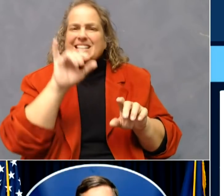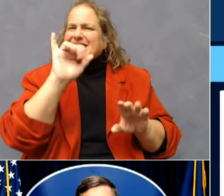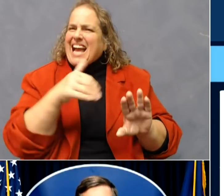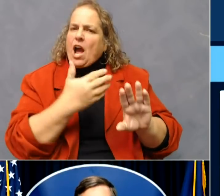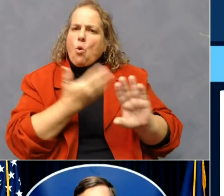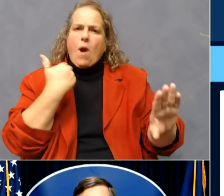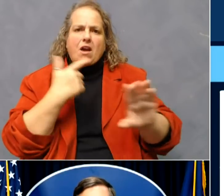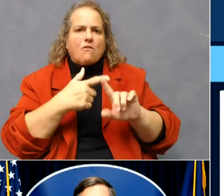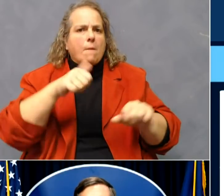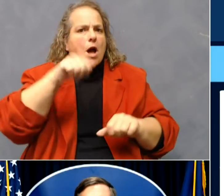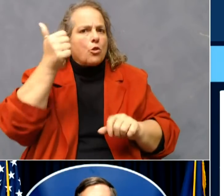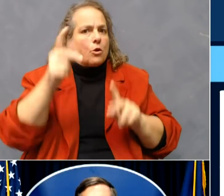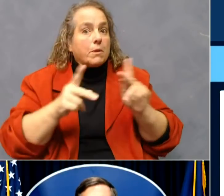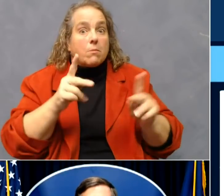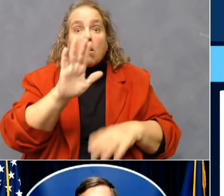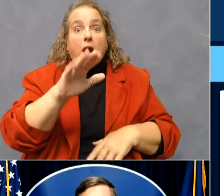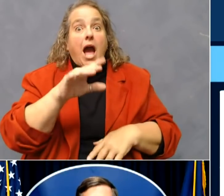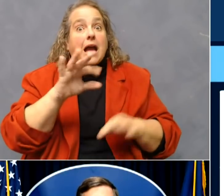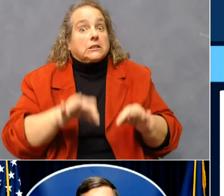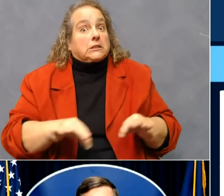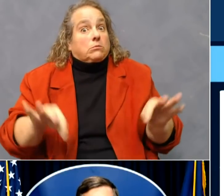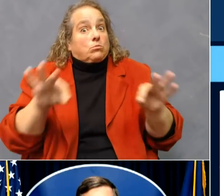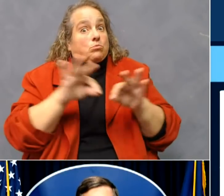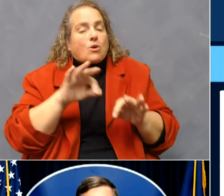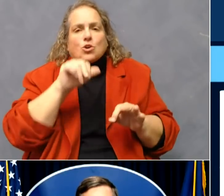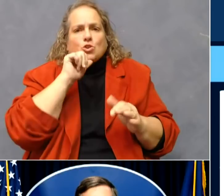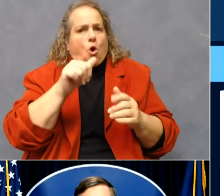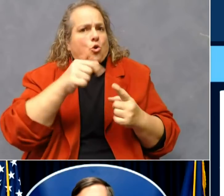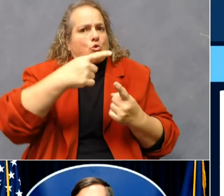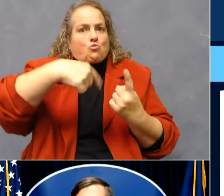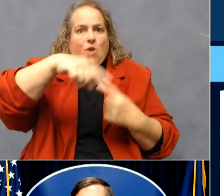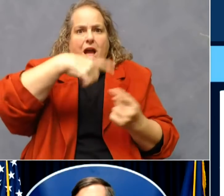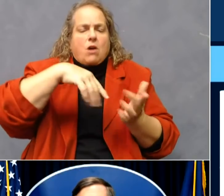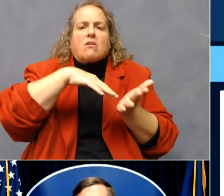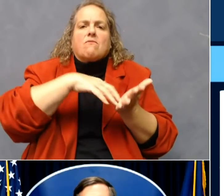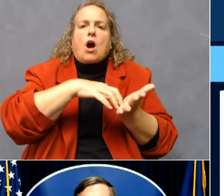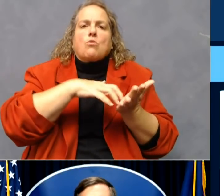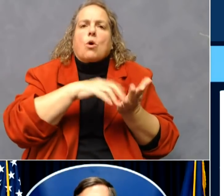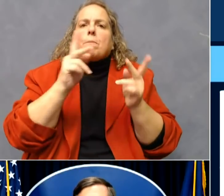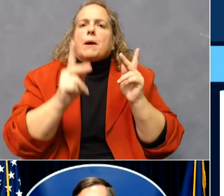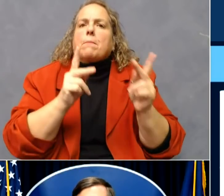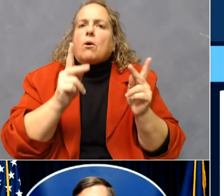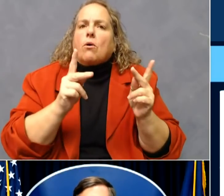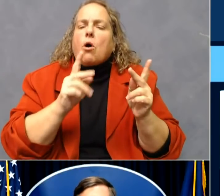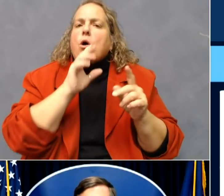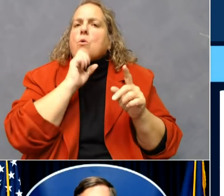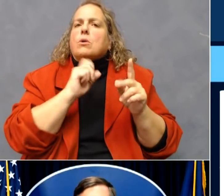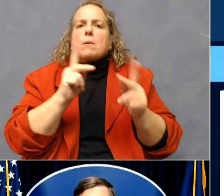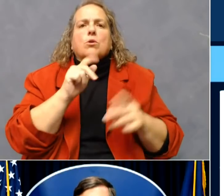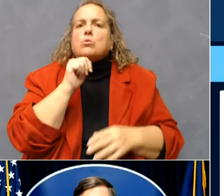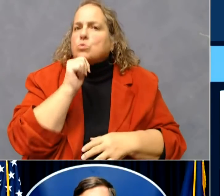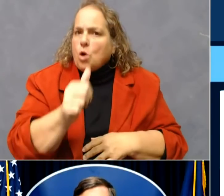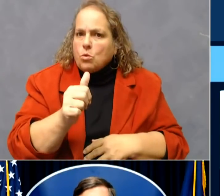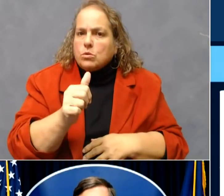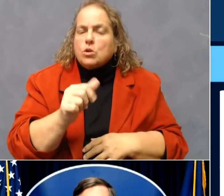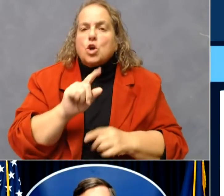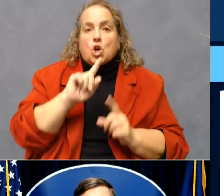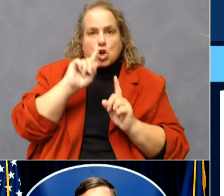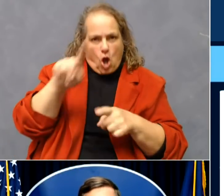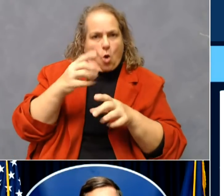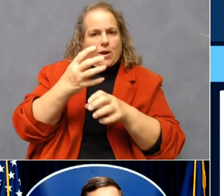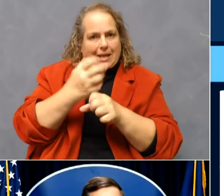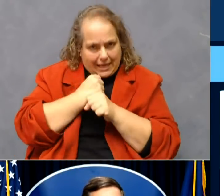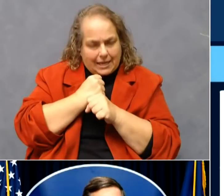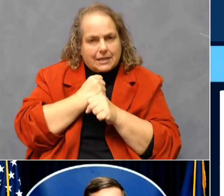vulnerable folks, until you get those tests back. And we need you to be just very, very careful at this point. They